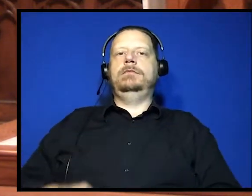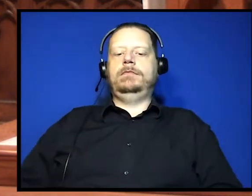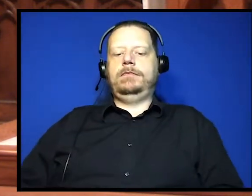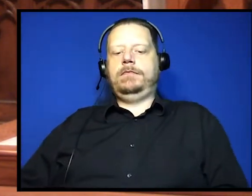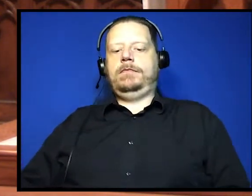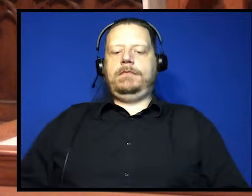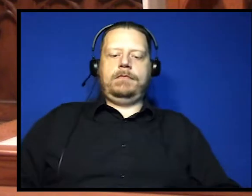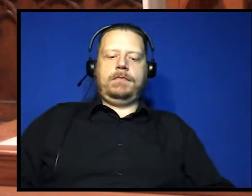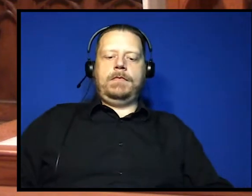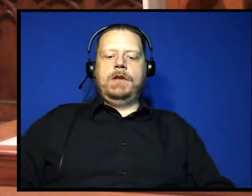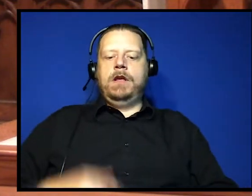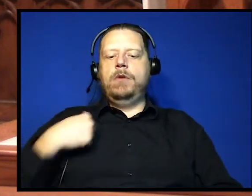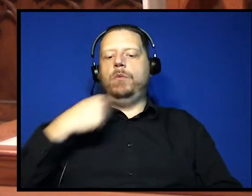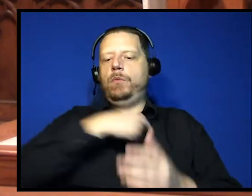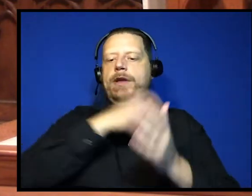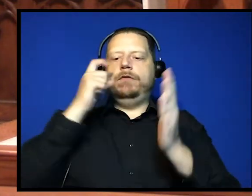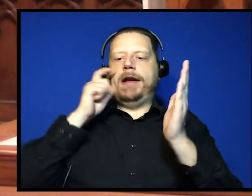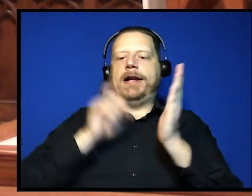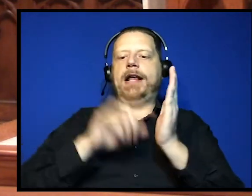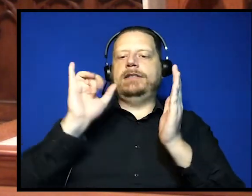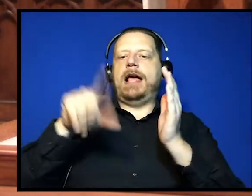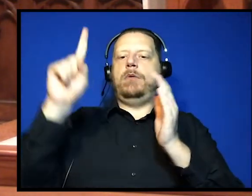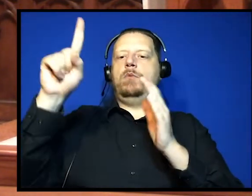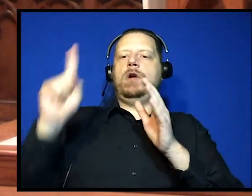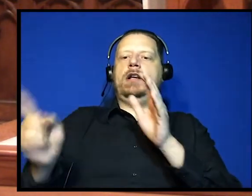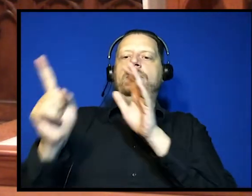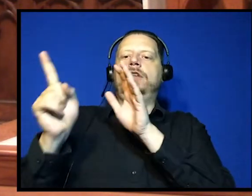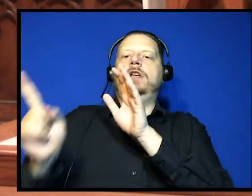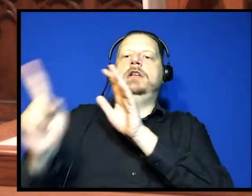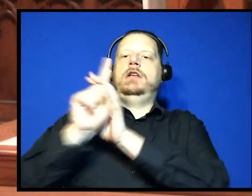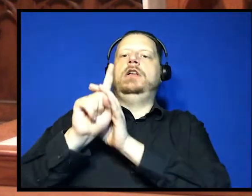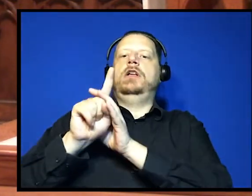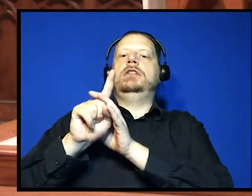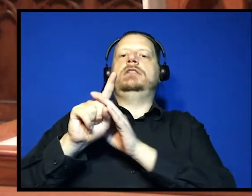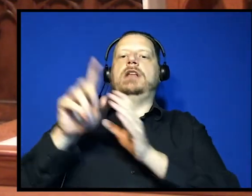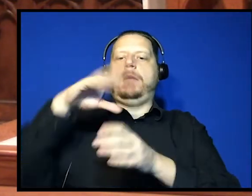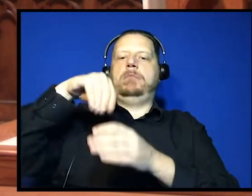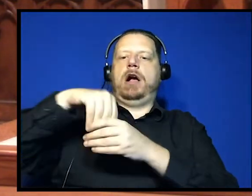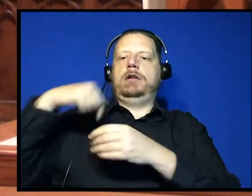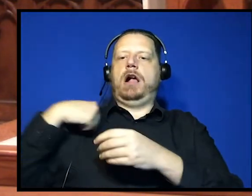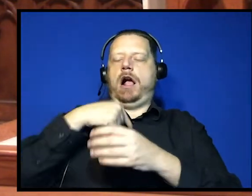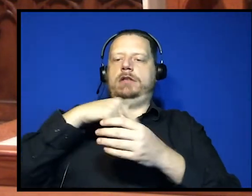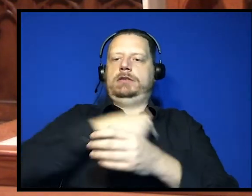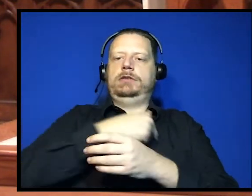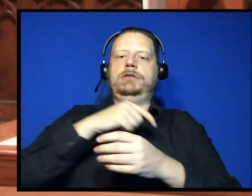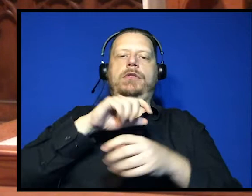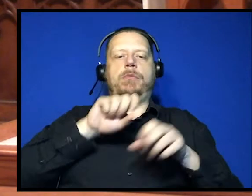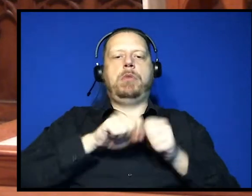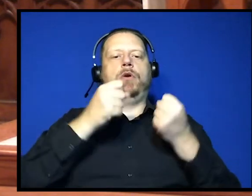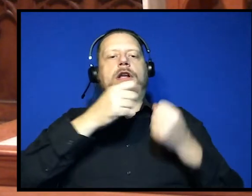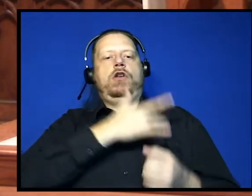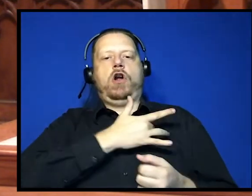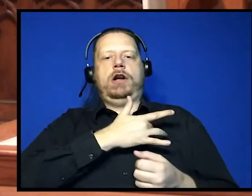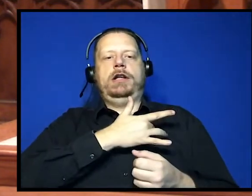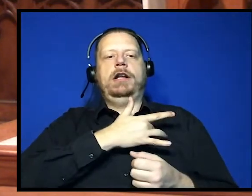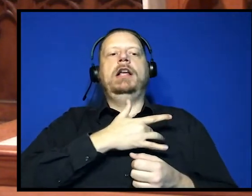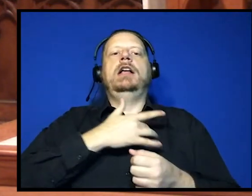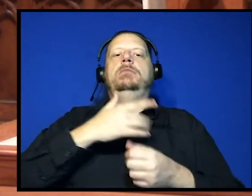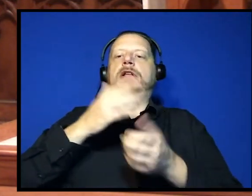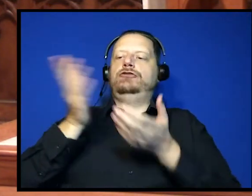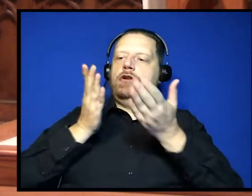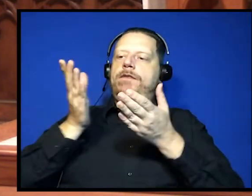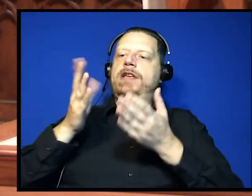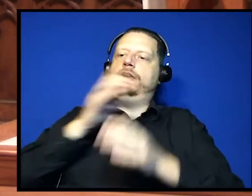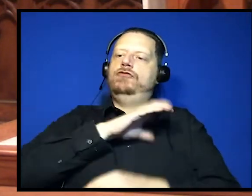That we may recognize the one who stands among us in the brokenhearted and gladly serve Christ by binding up their